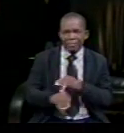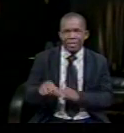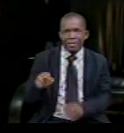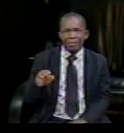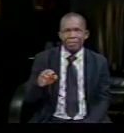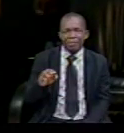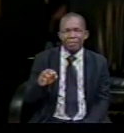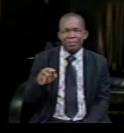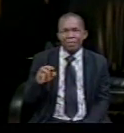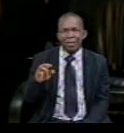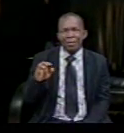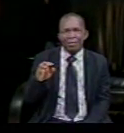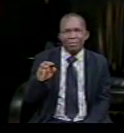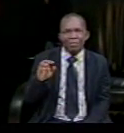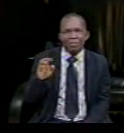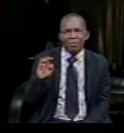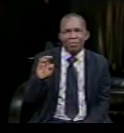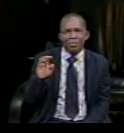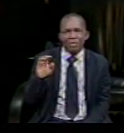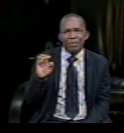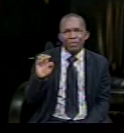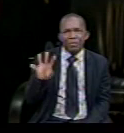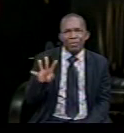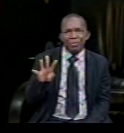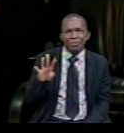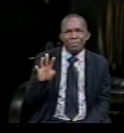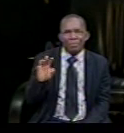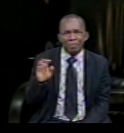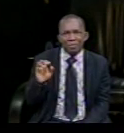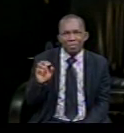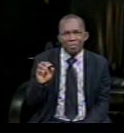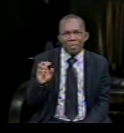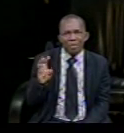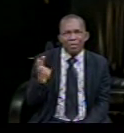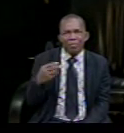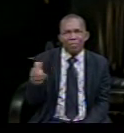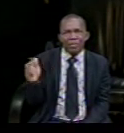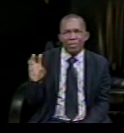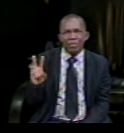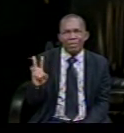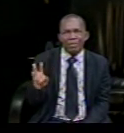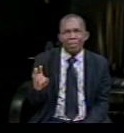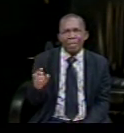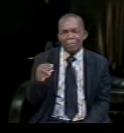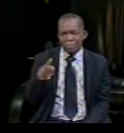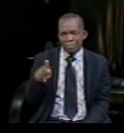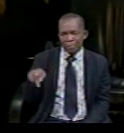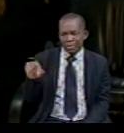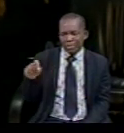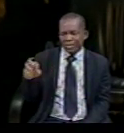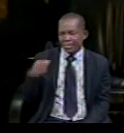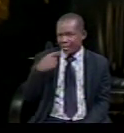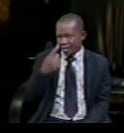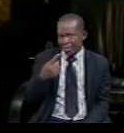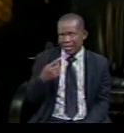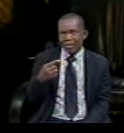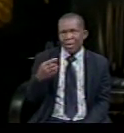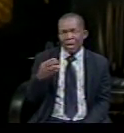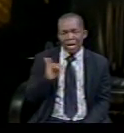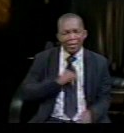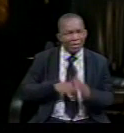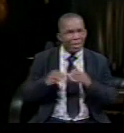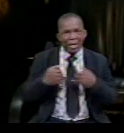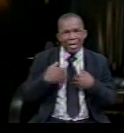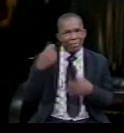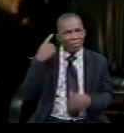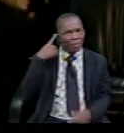and gold have I none, but such as I have, give I thee. What you have is what you give.